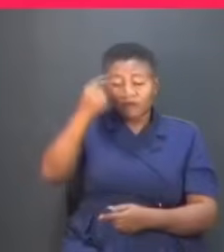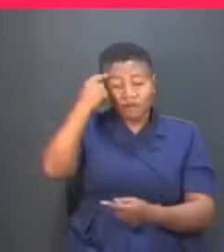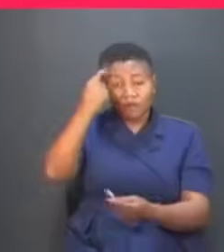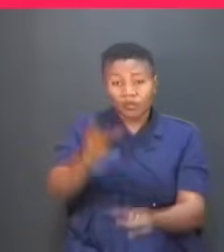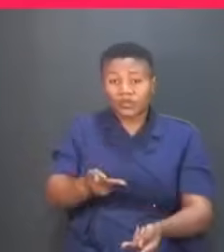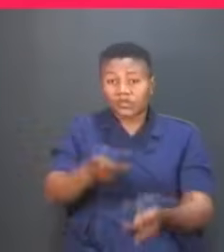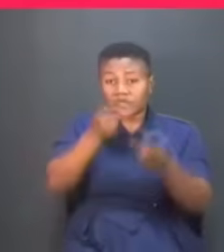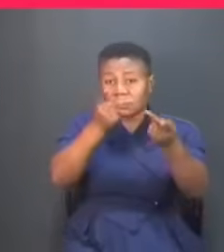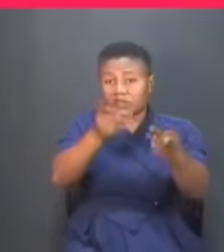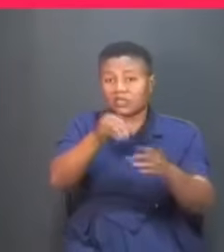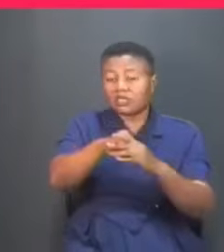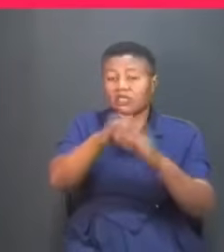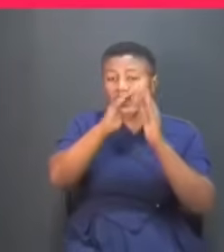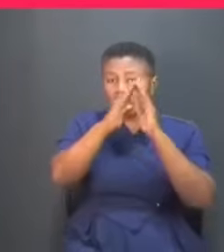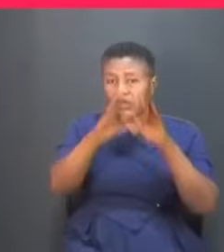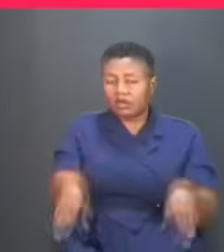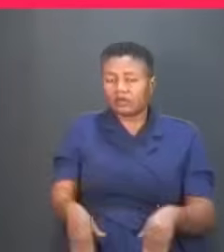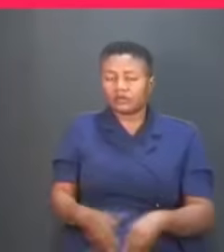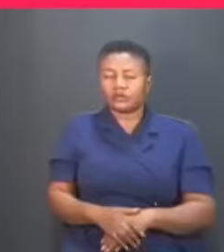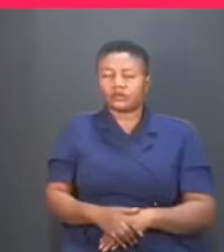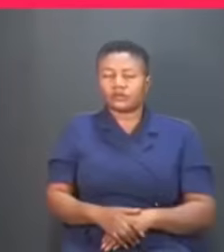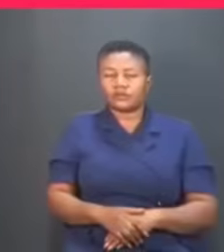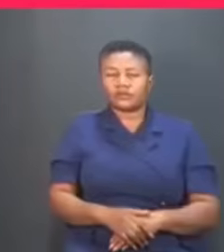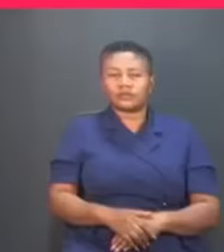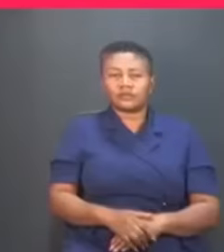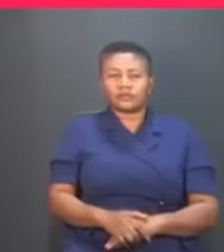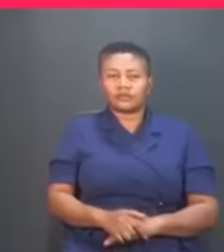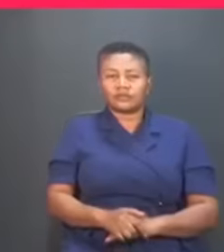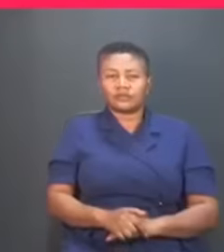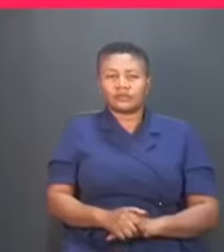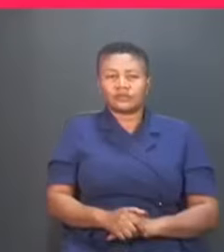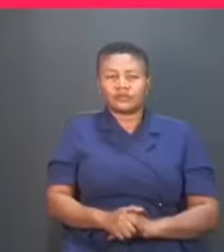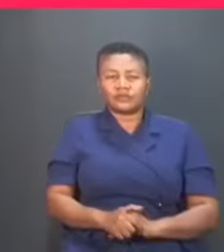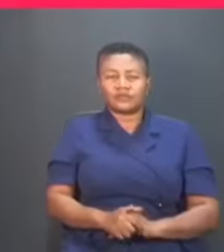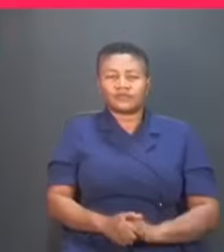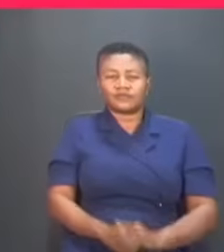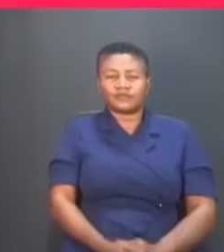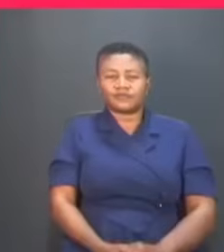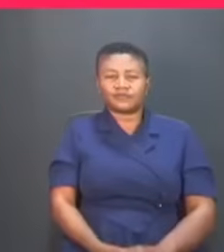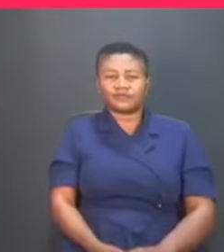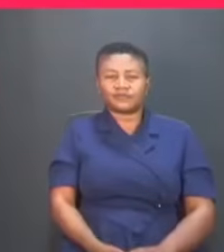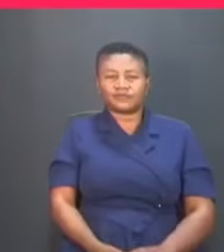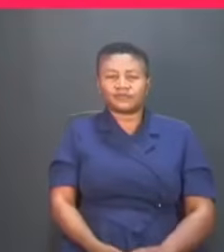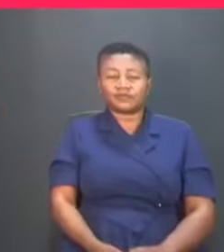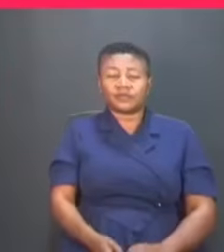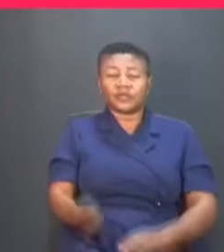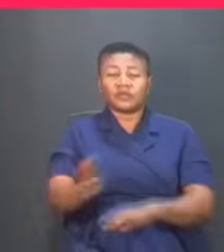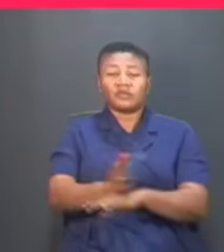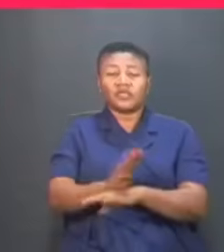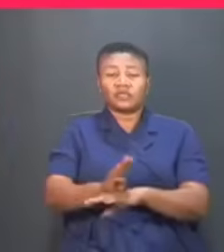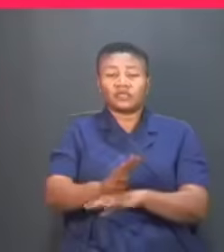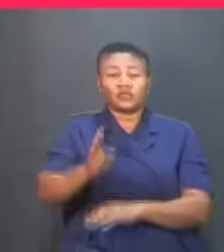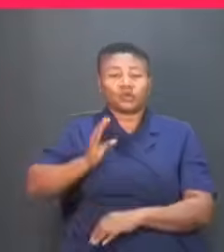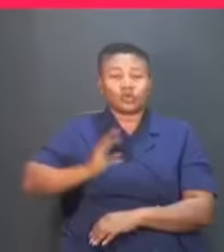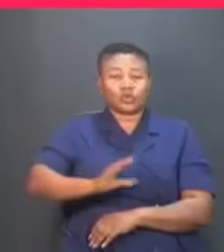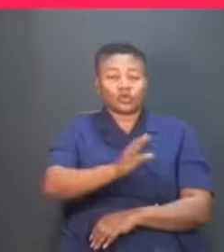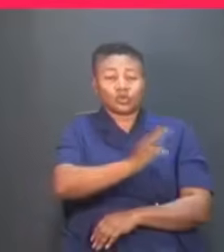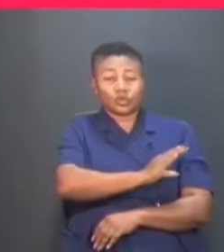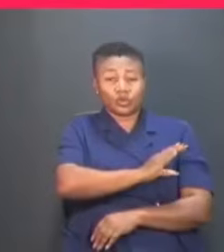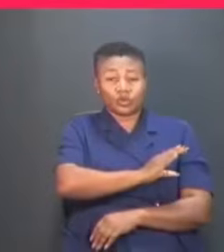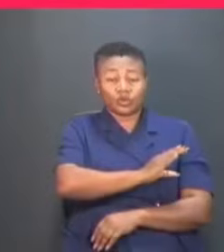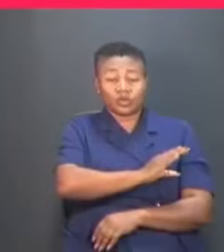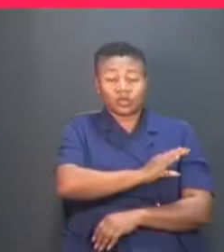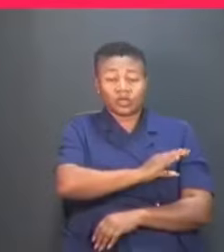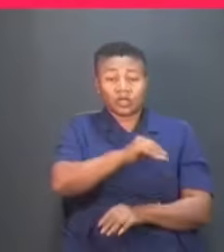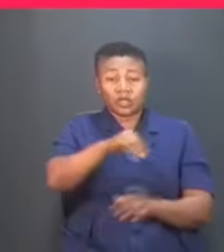the House. Please, I so direct. So, Business Committee, in your next